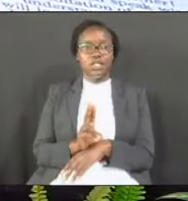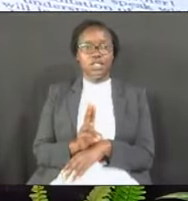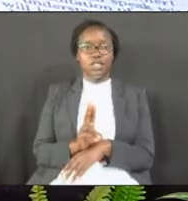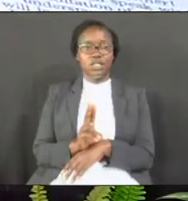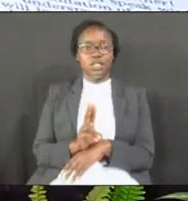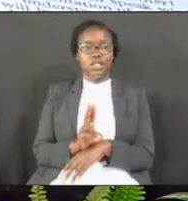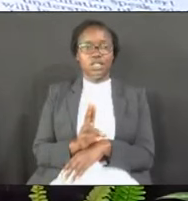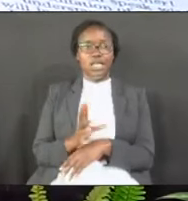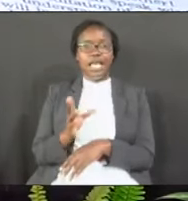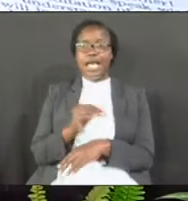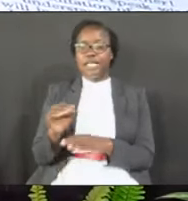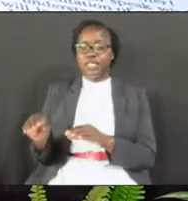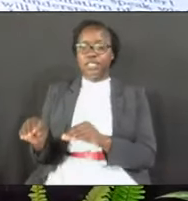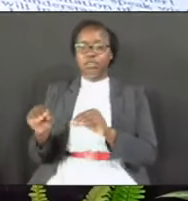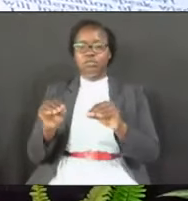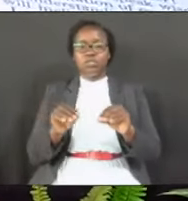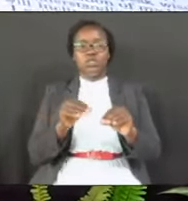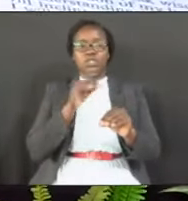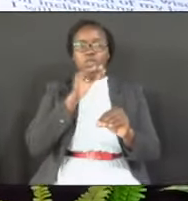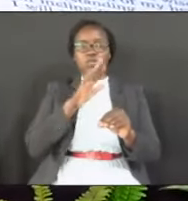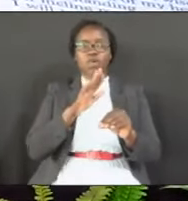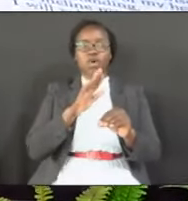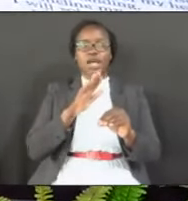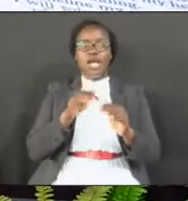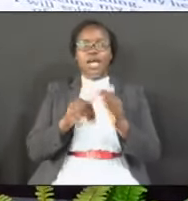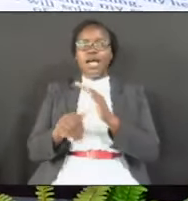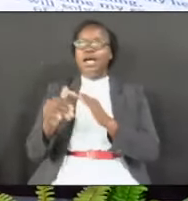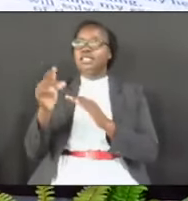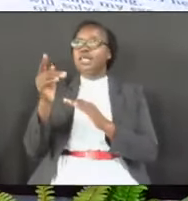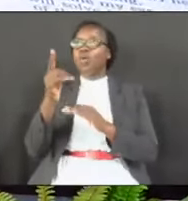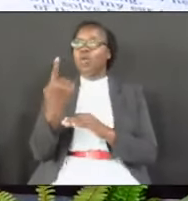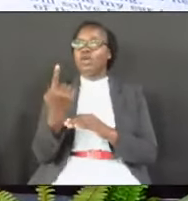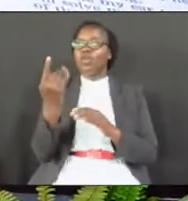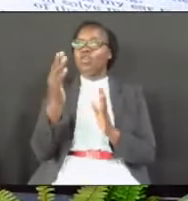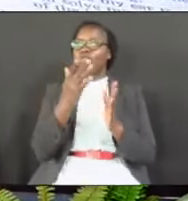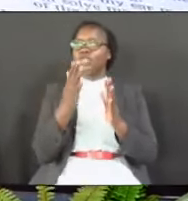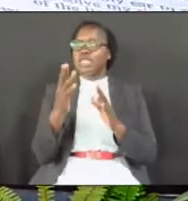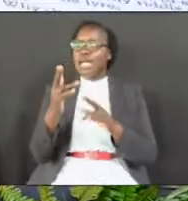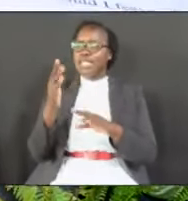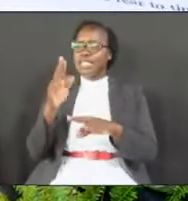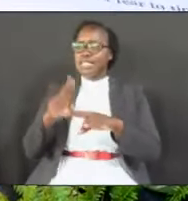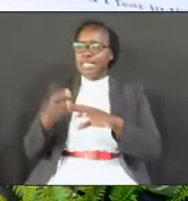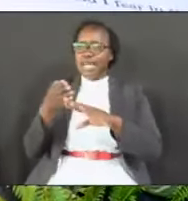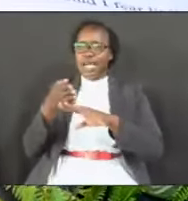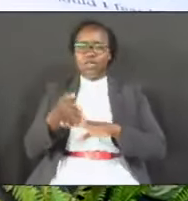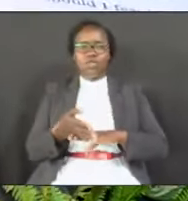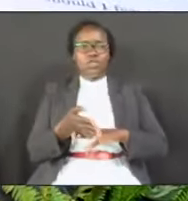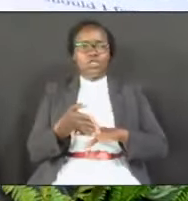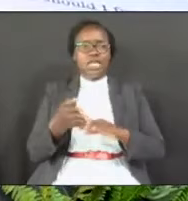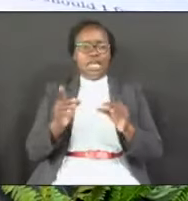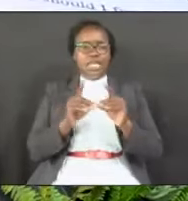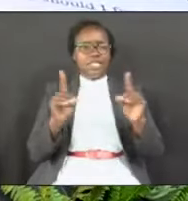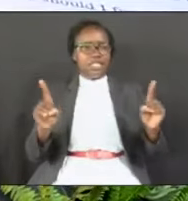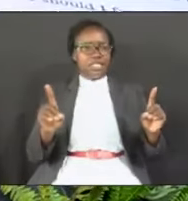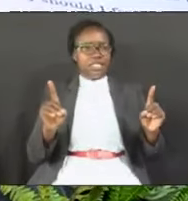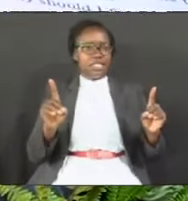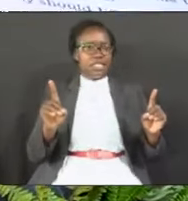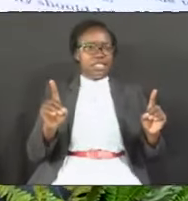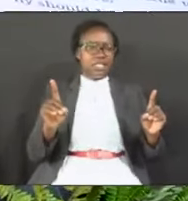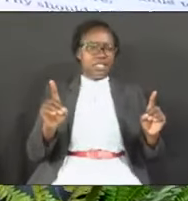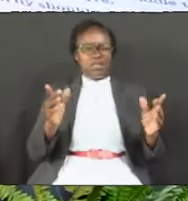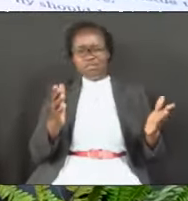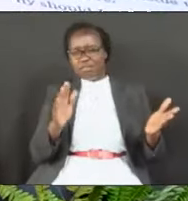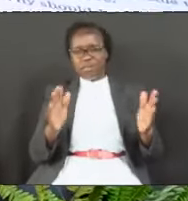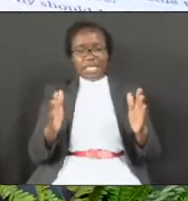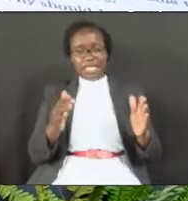And she placed the boy under one of the shrubs. Then she went and sat down across from him at a distance of about a bow shot. For she